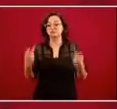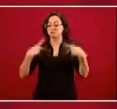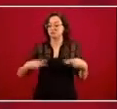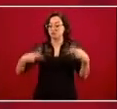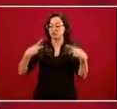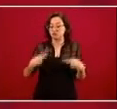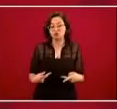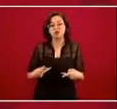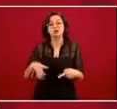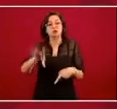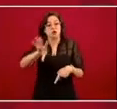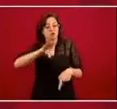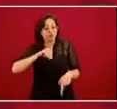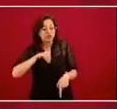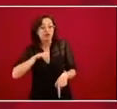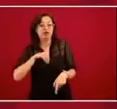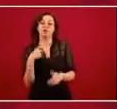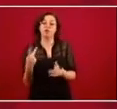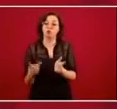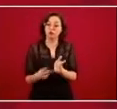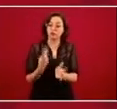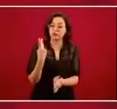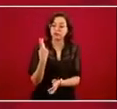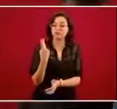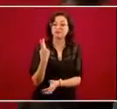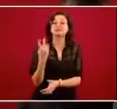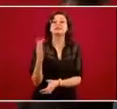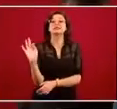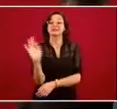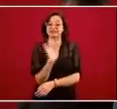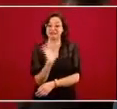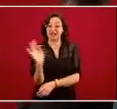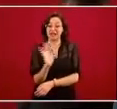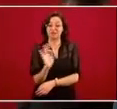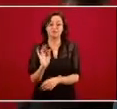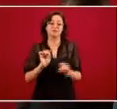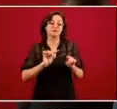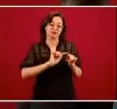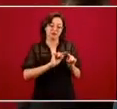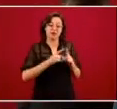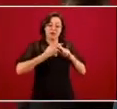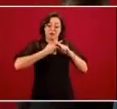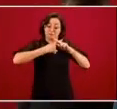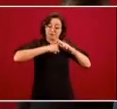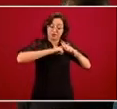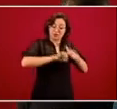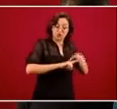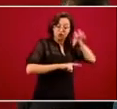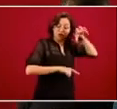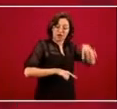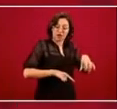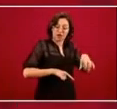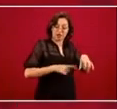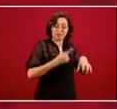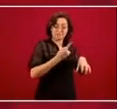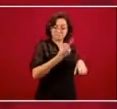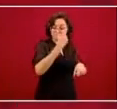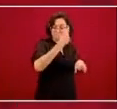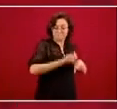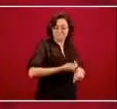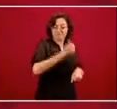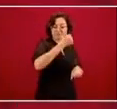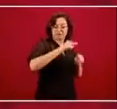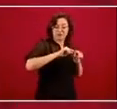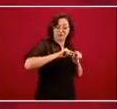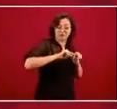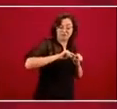that we have people who are still susceptible to the infection, meaning that they are not immune, it